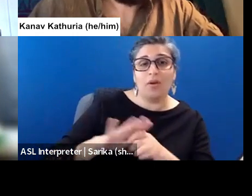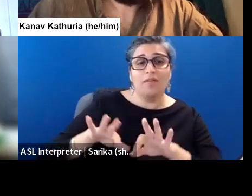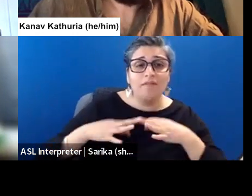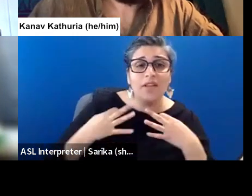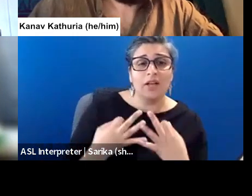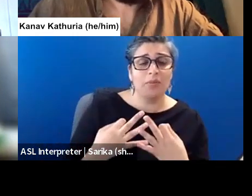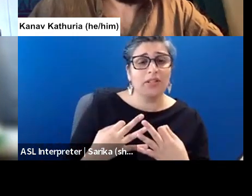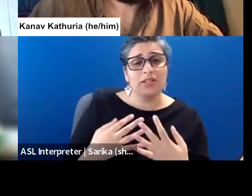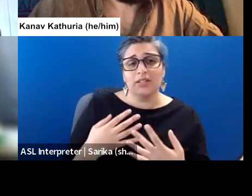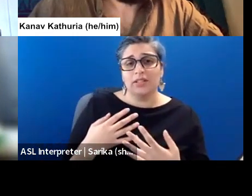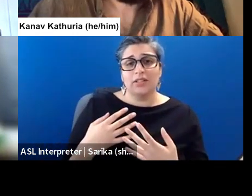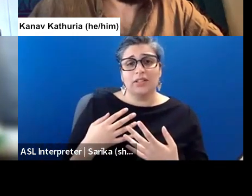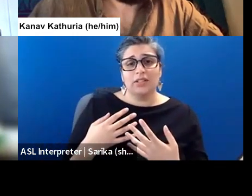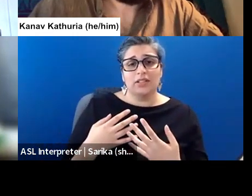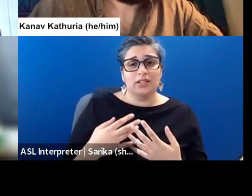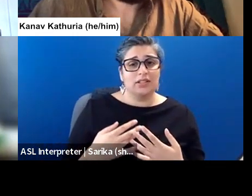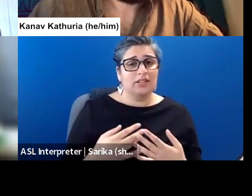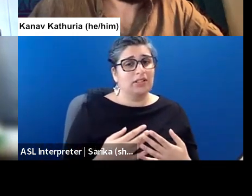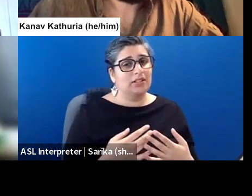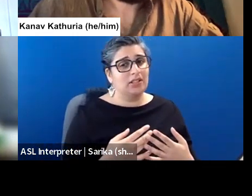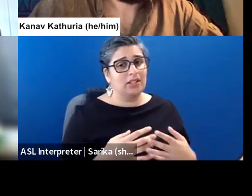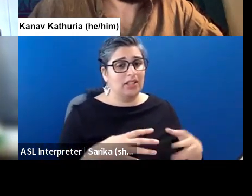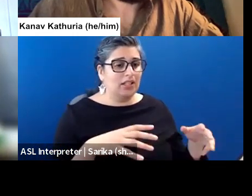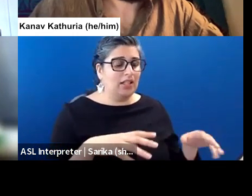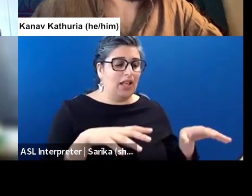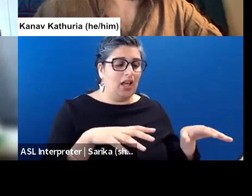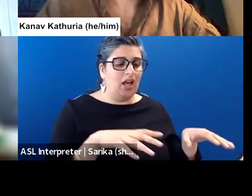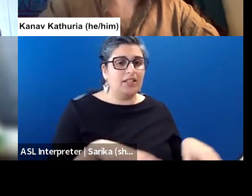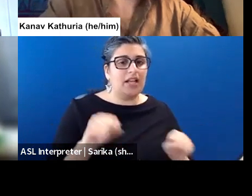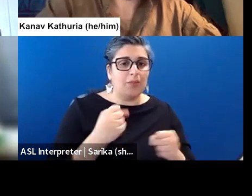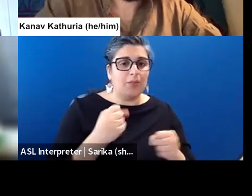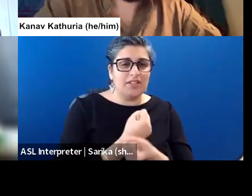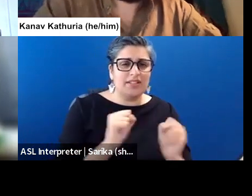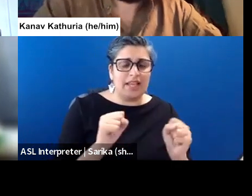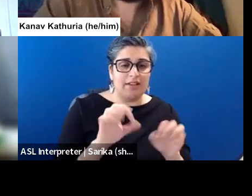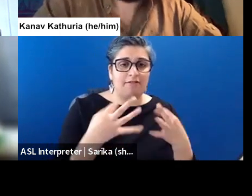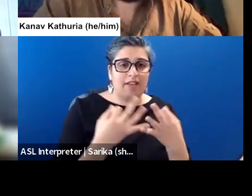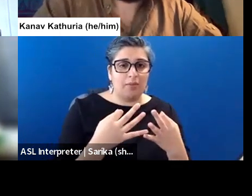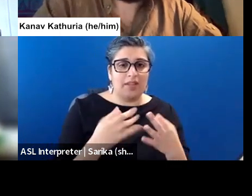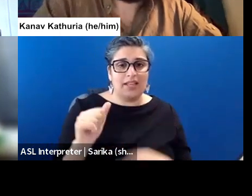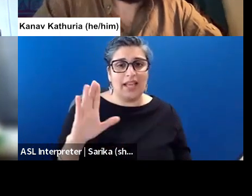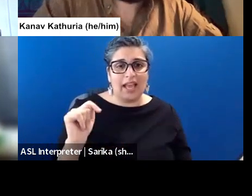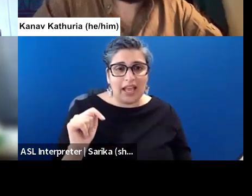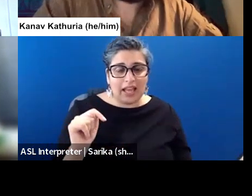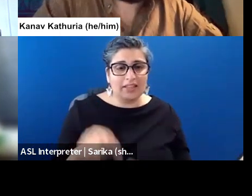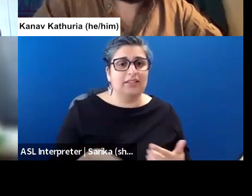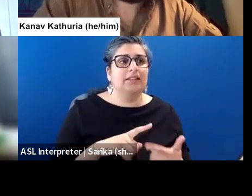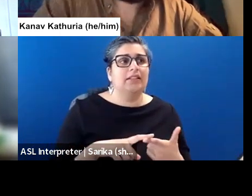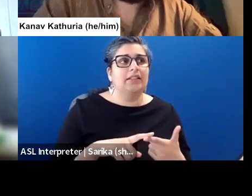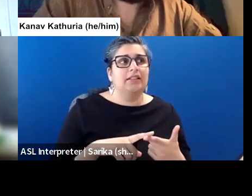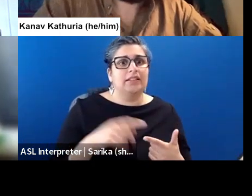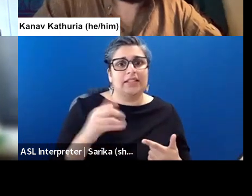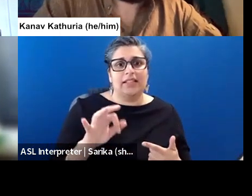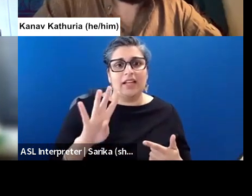families. Repealing of the Adoption Safe Family Act. We often concentrate on the 1994 Crime Act. We don't